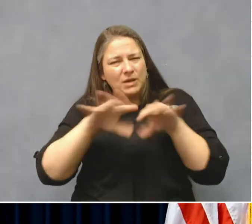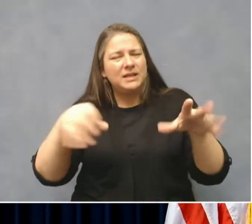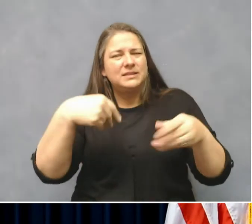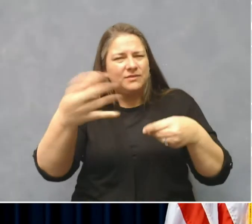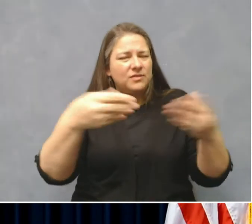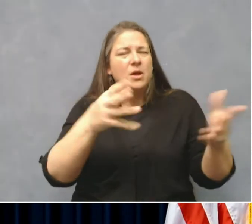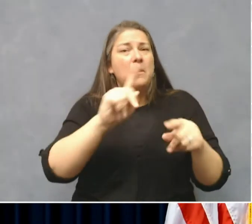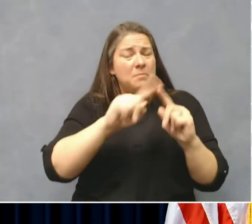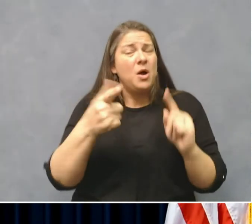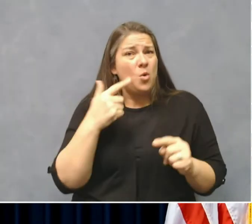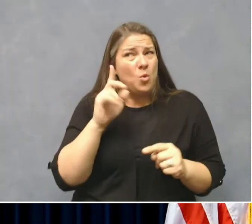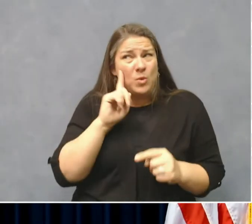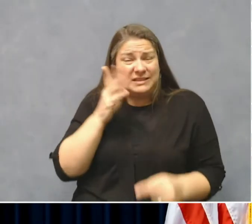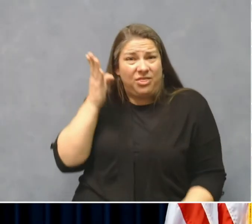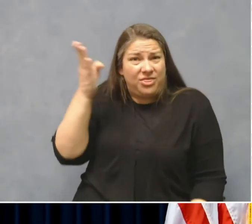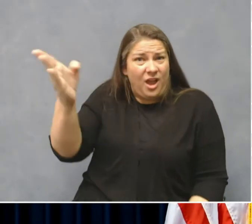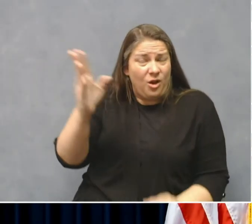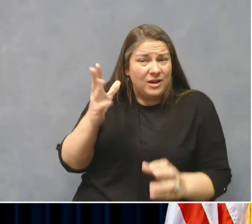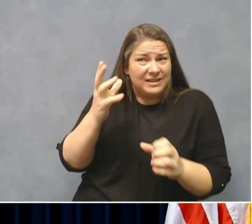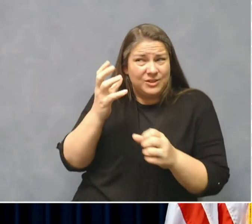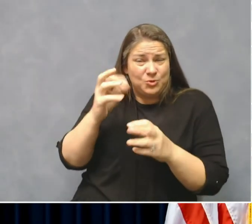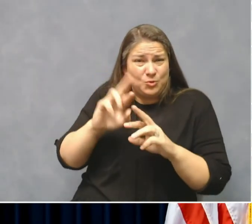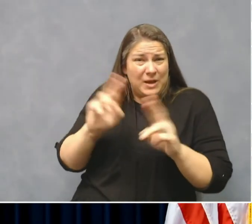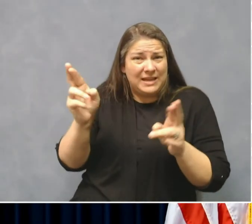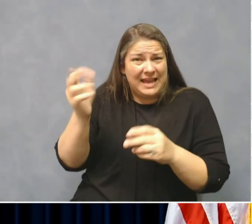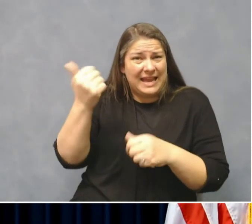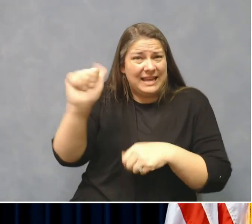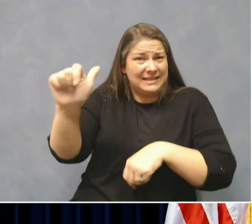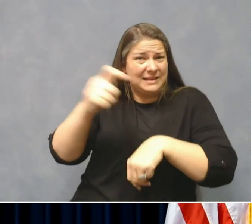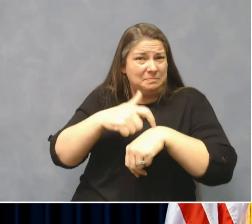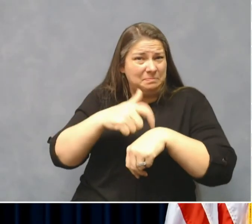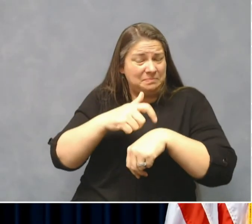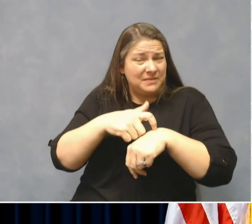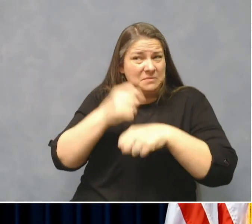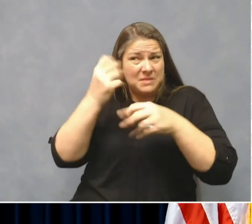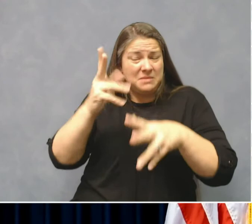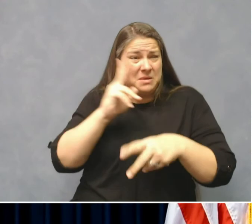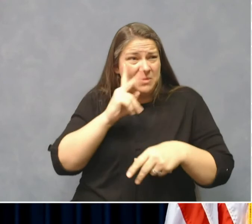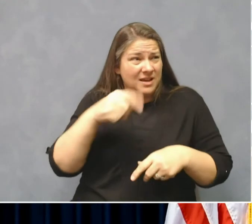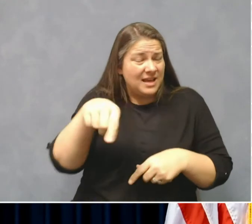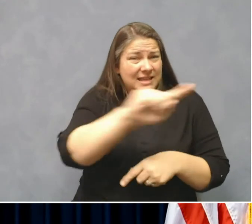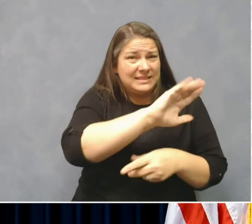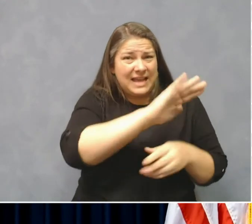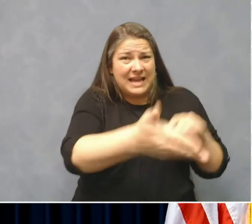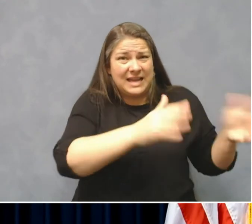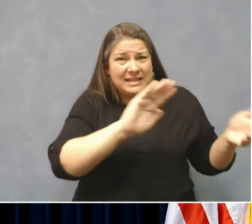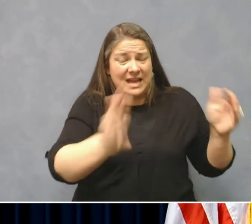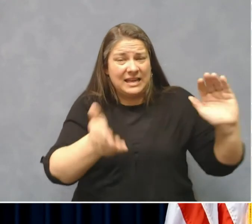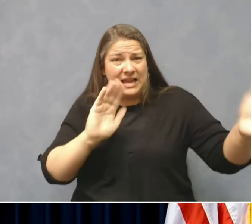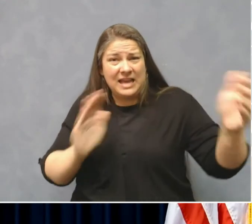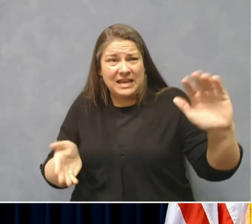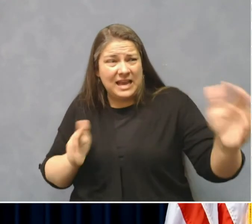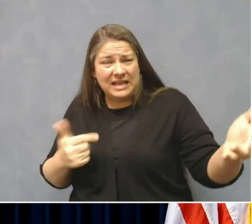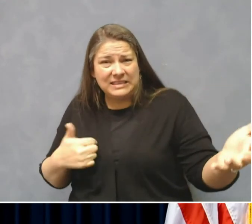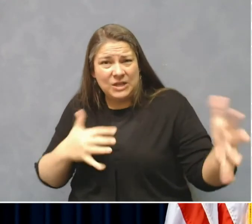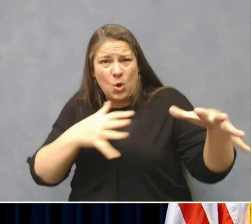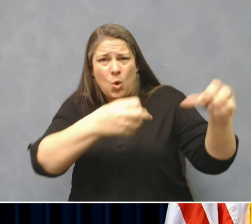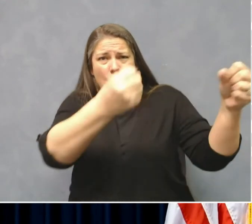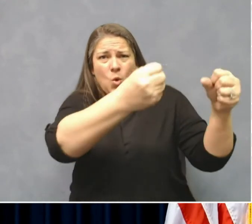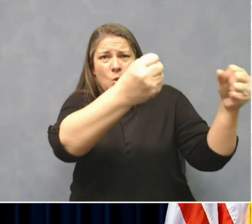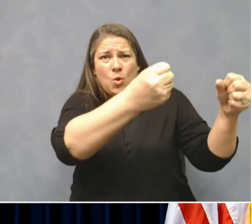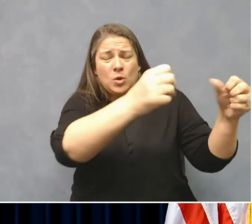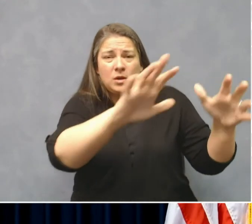losing people. We're losing a record number of people. We gotta, whether it's wake up or